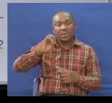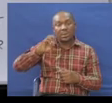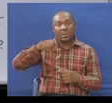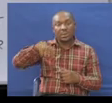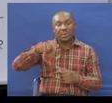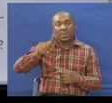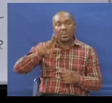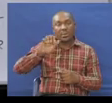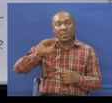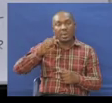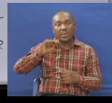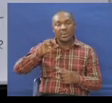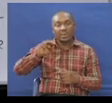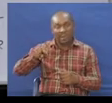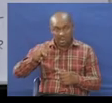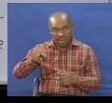equation below.